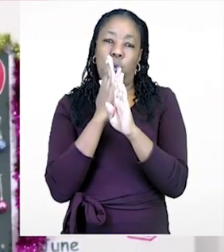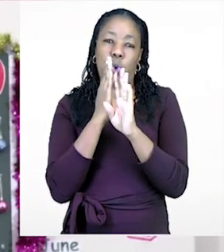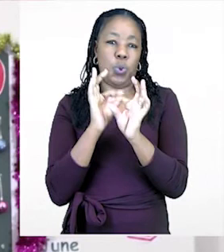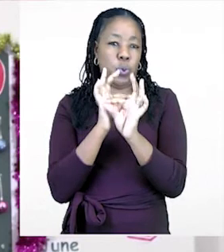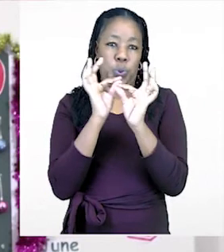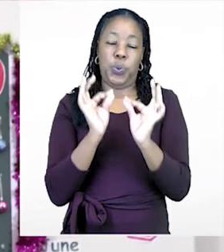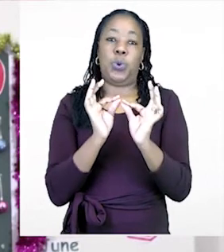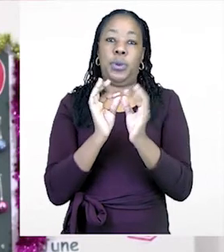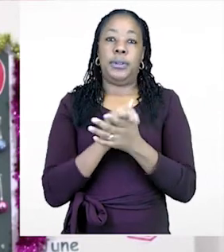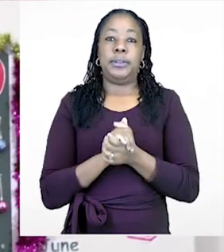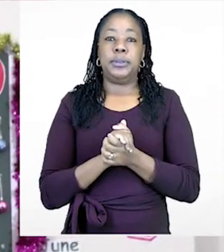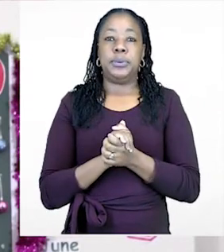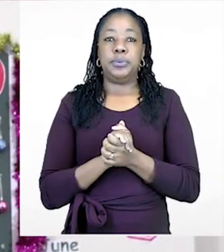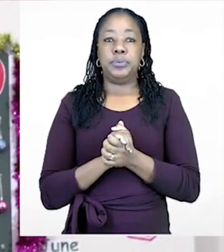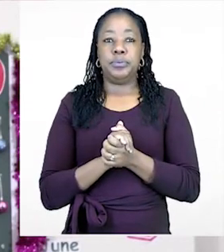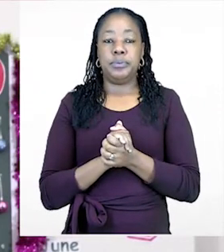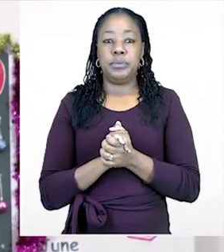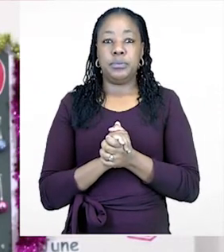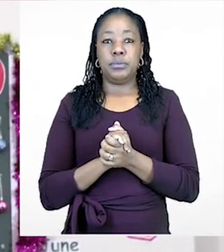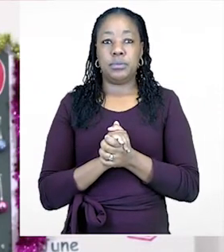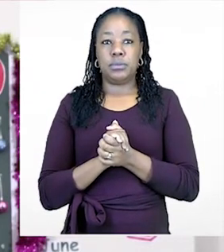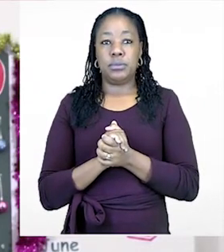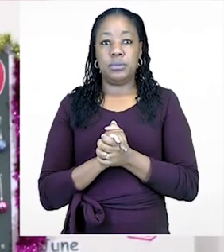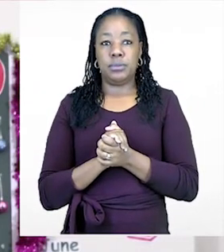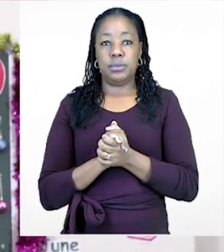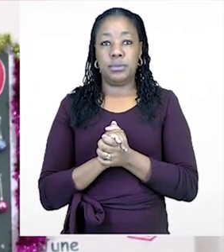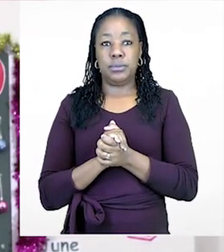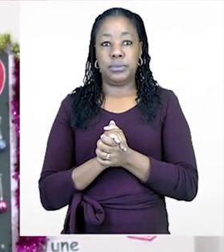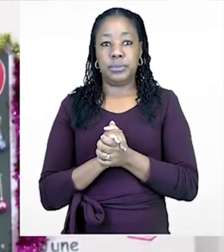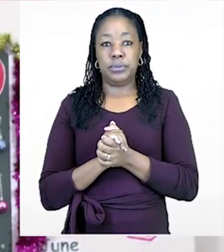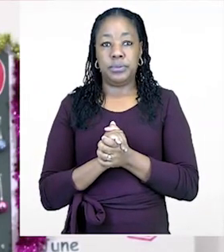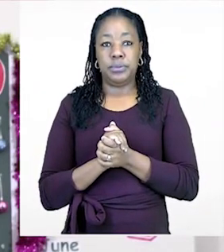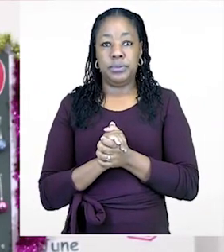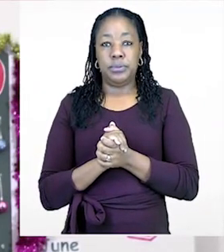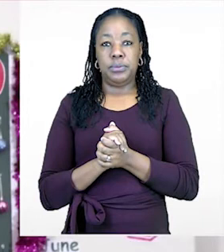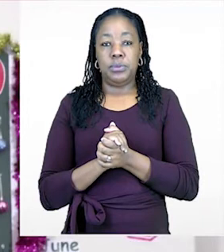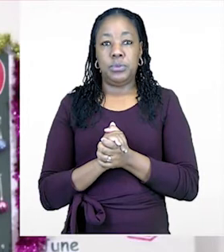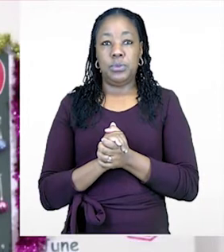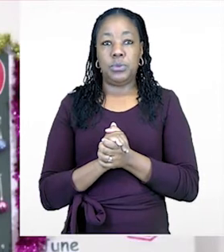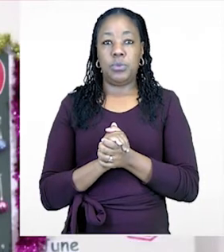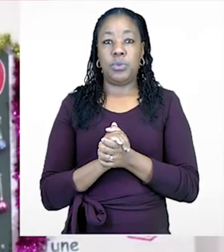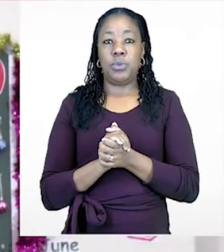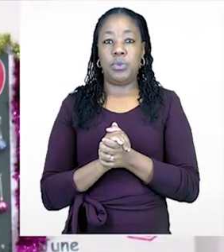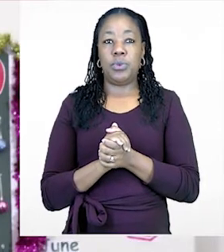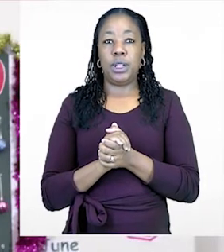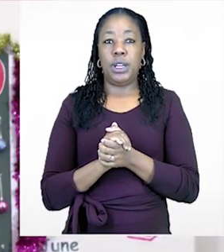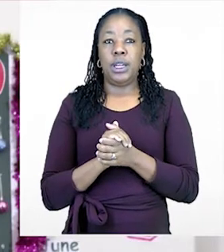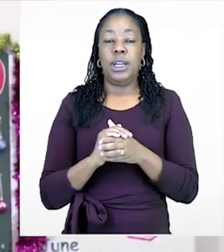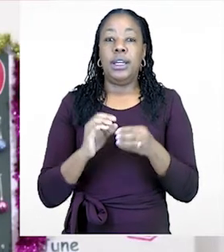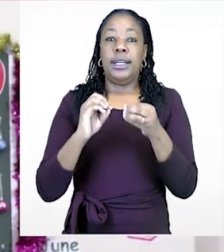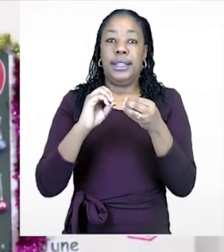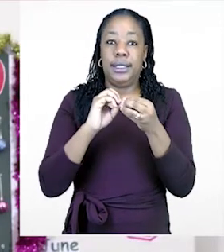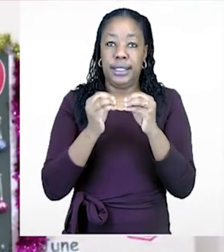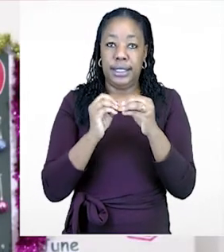perfectly. Let's take a look at one more now. Now, one more means that we are